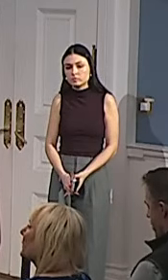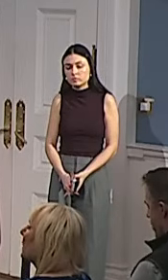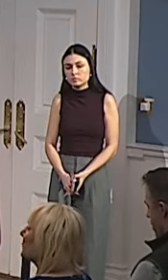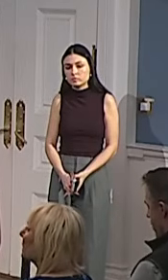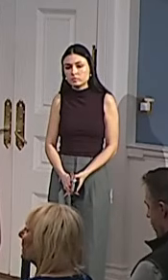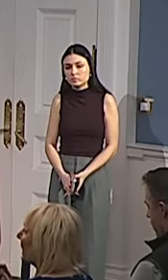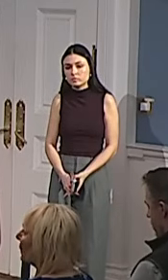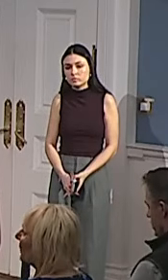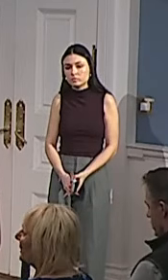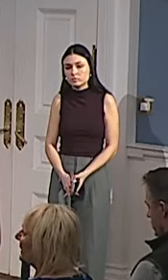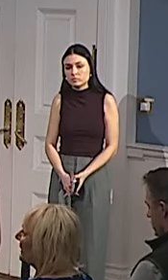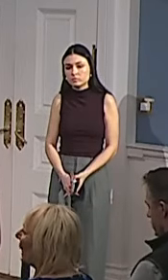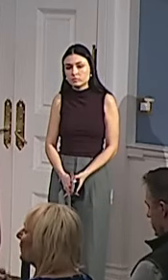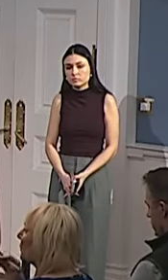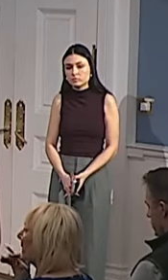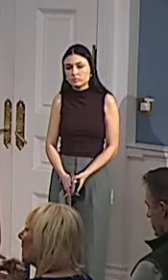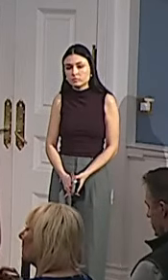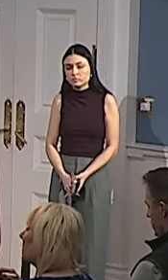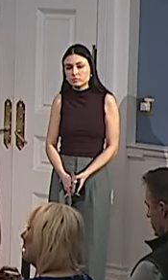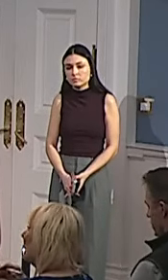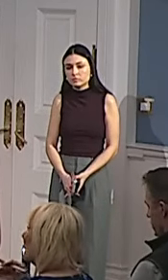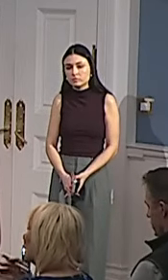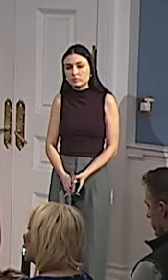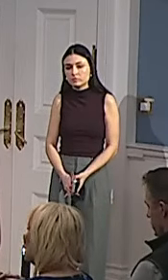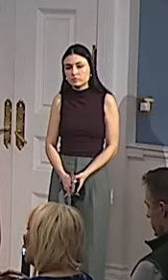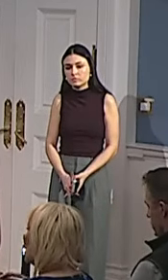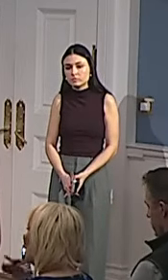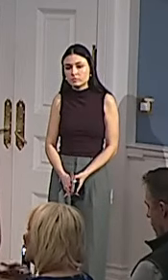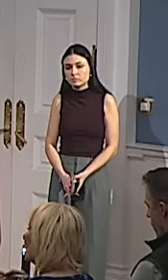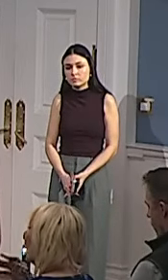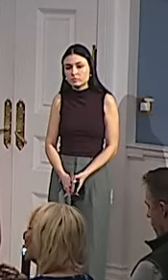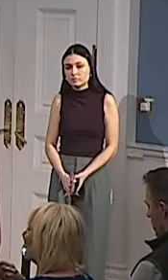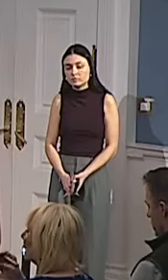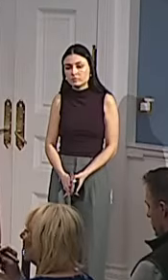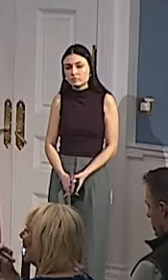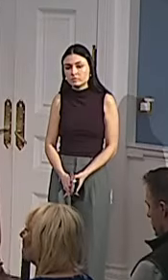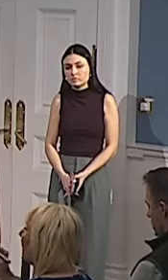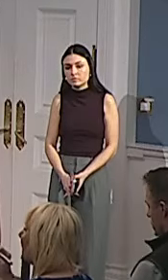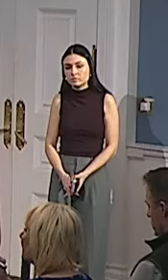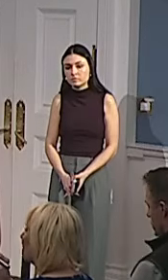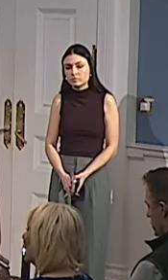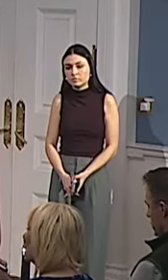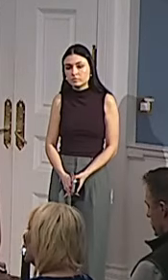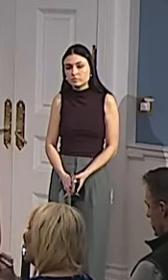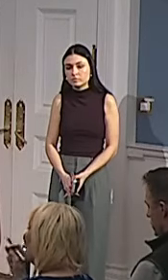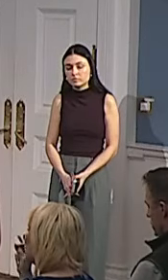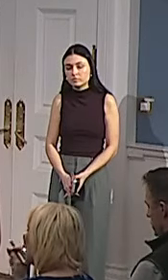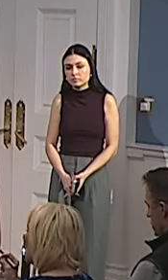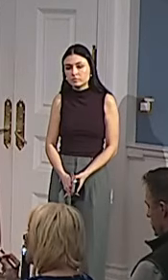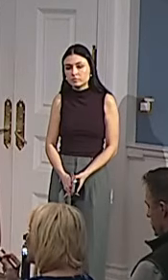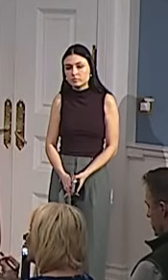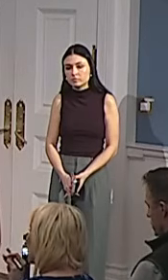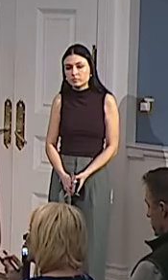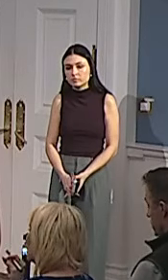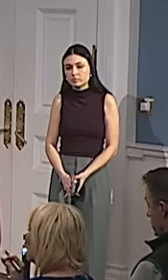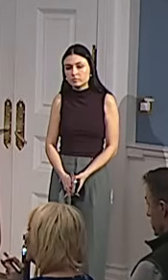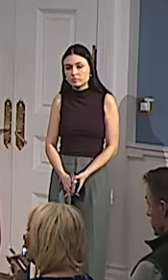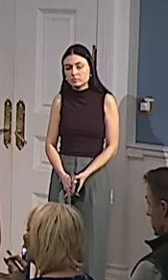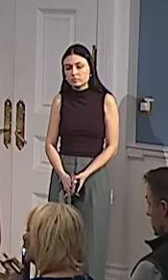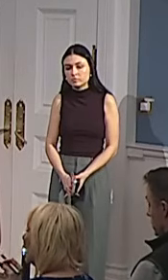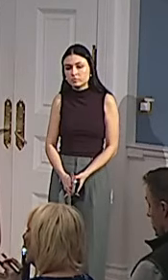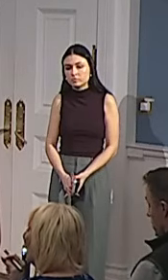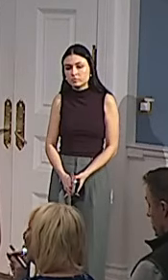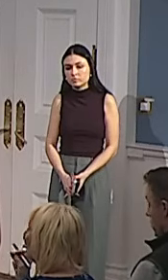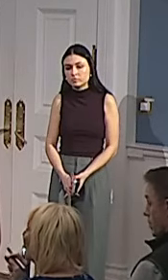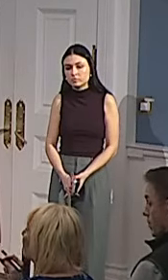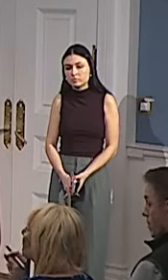get information from the NYPD. Now it's only coming from City Hall. I'm wondering why the policy change. My second question has to do with the